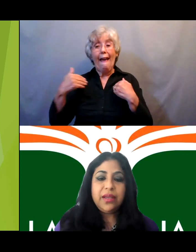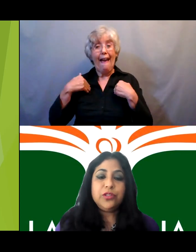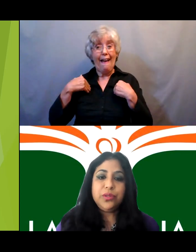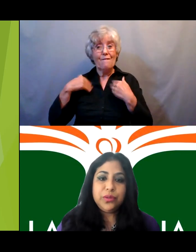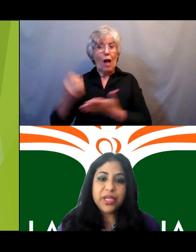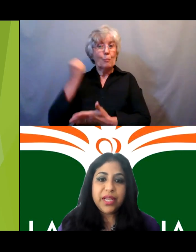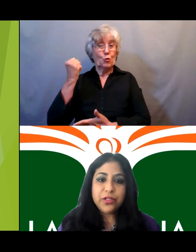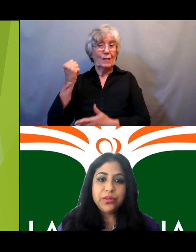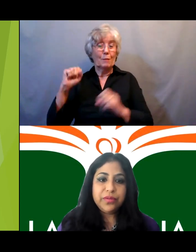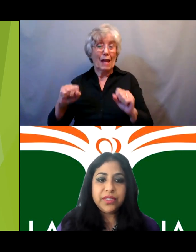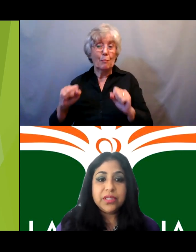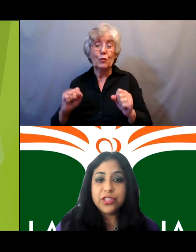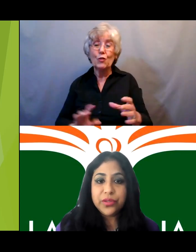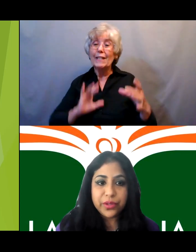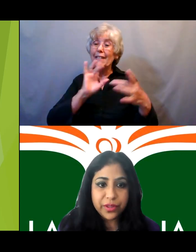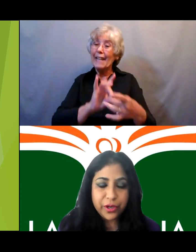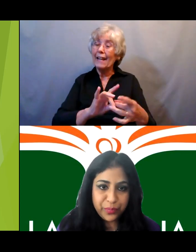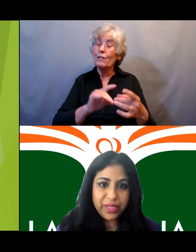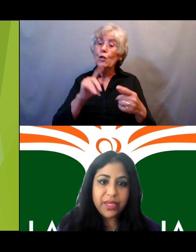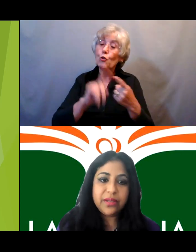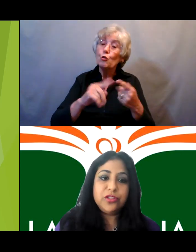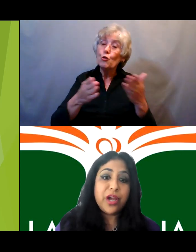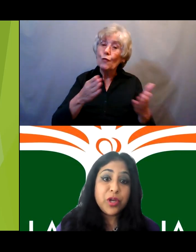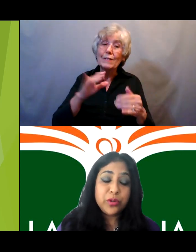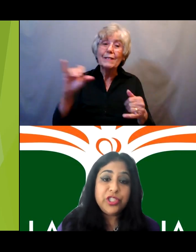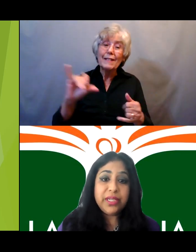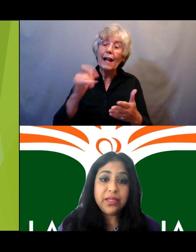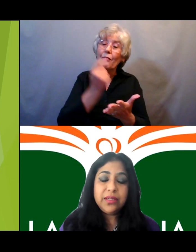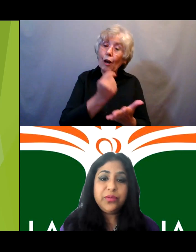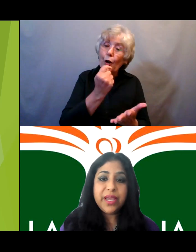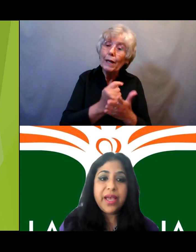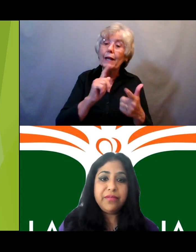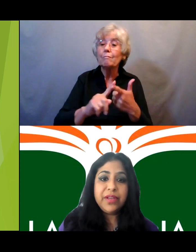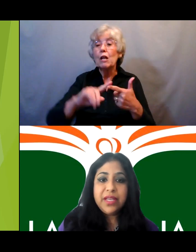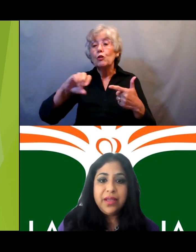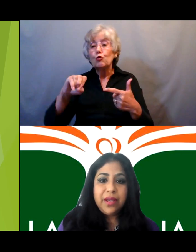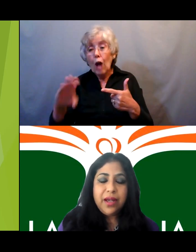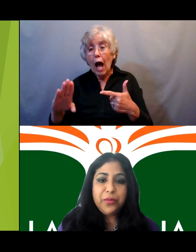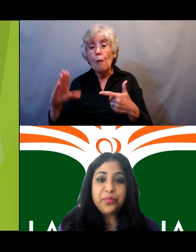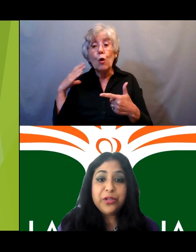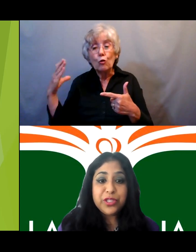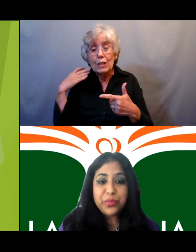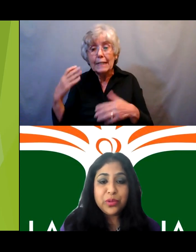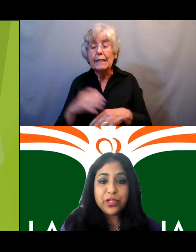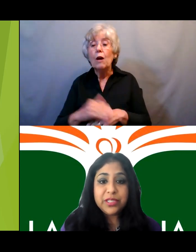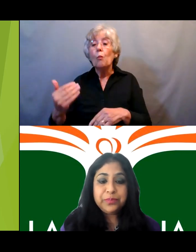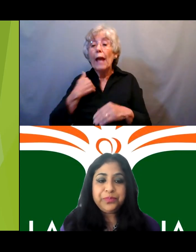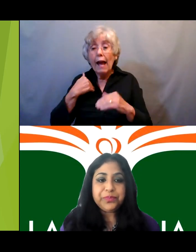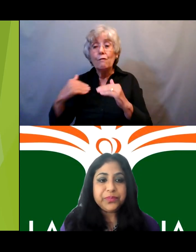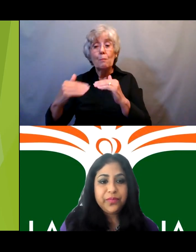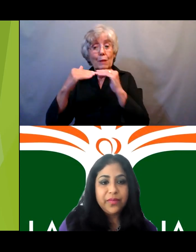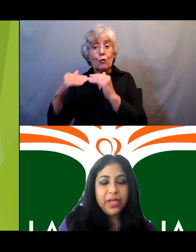opportunity to connect to services such as therapy and job coaching. We have peer